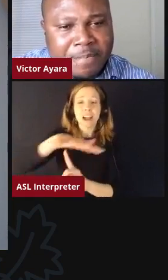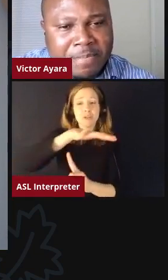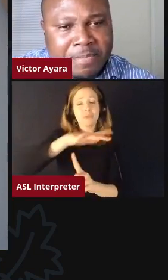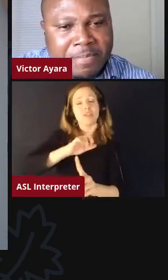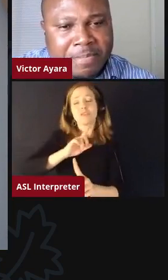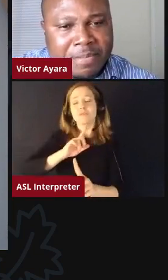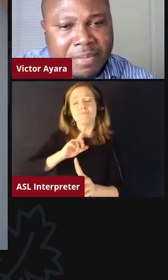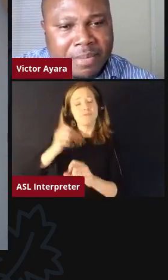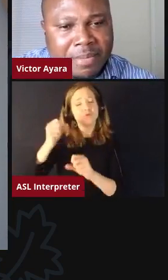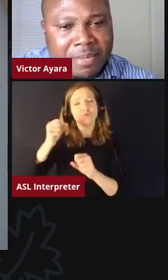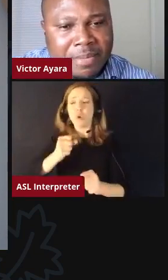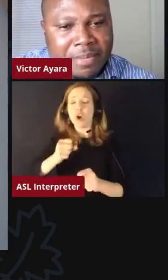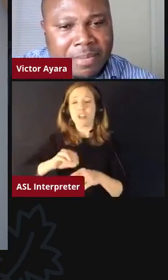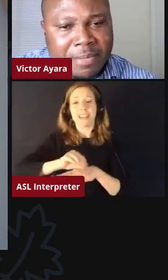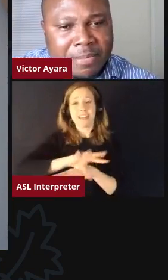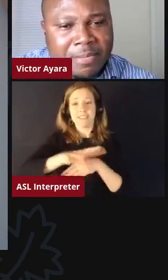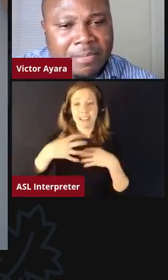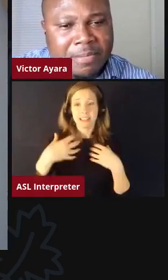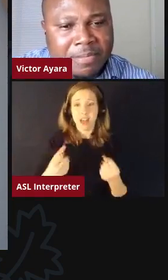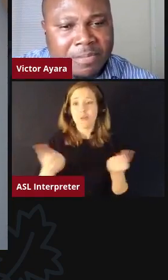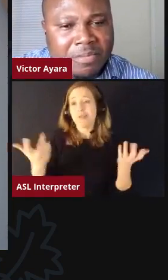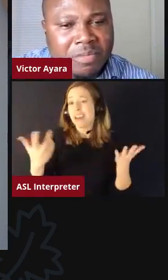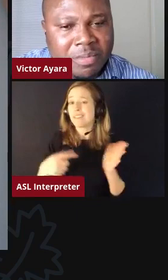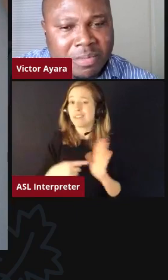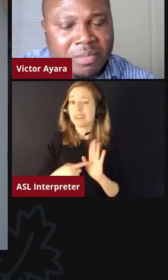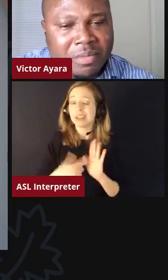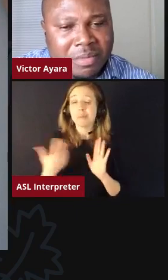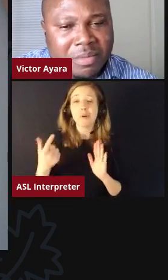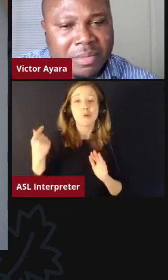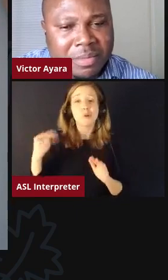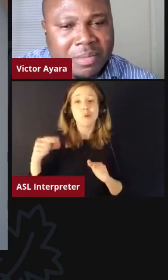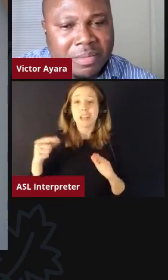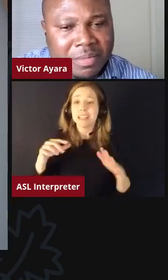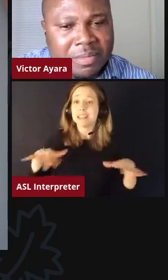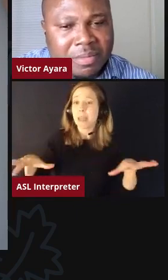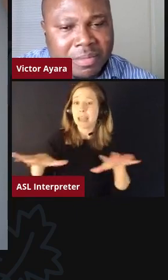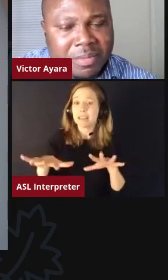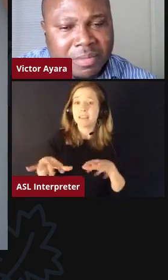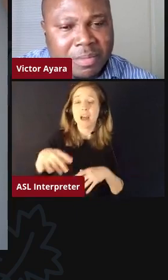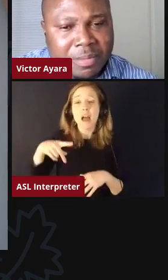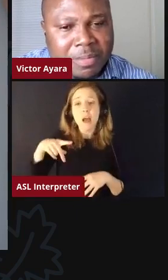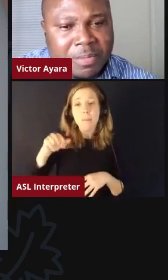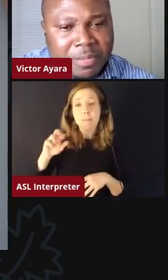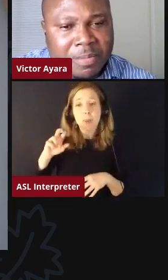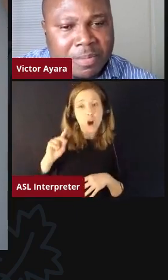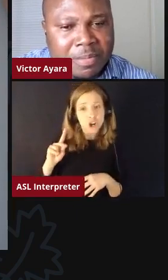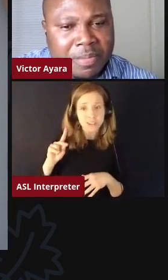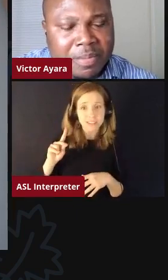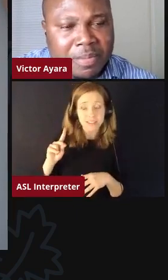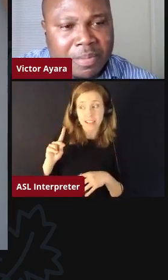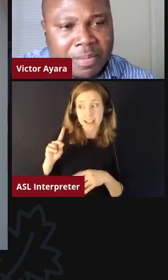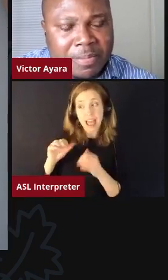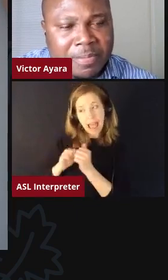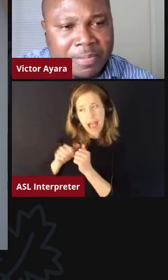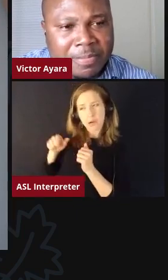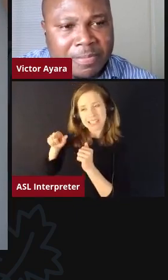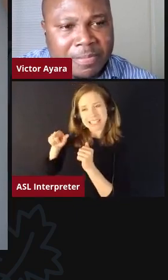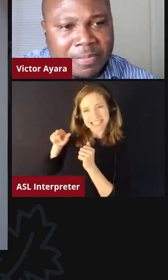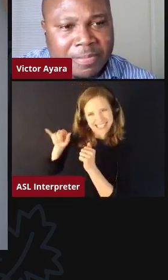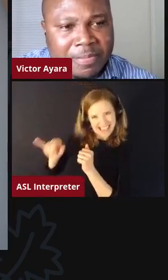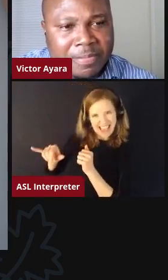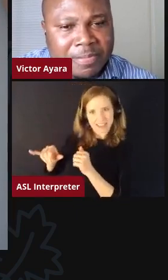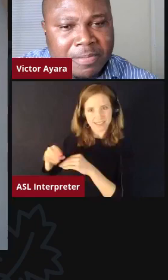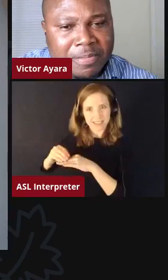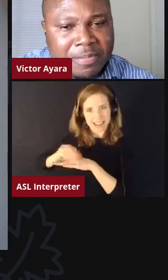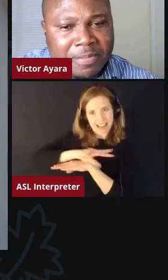like green space, parks. So how are parks affecting your health? And if you can start to show those that there are multiple things,